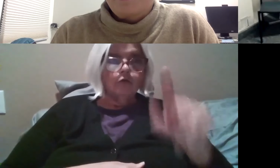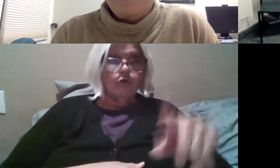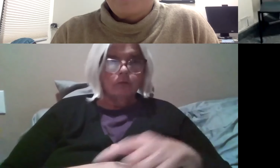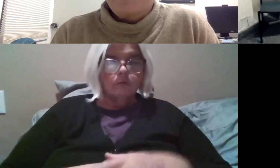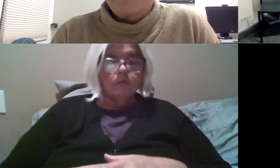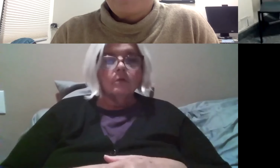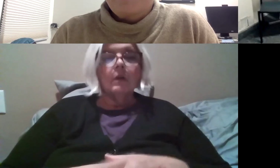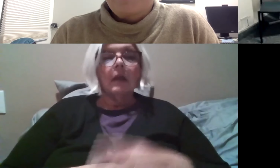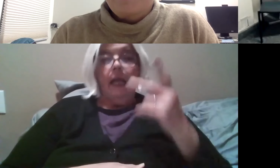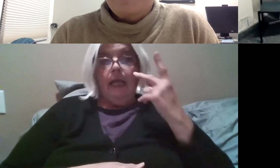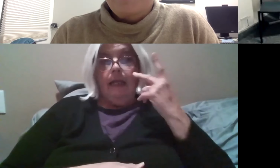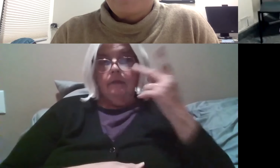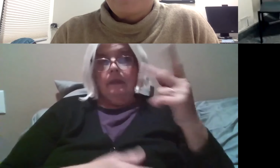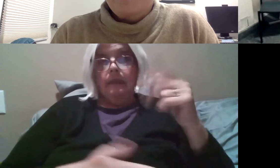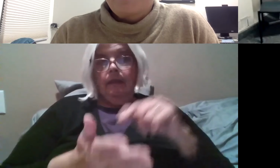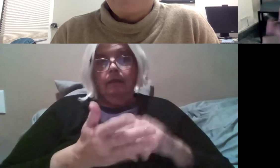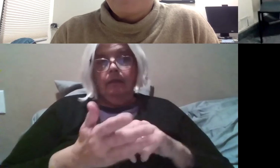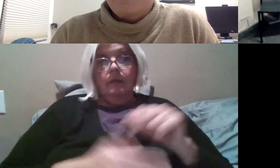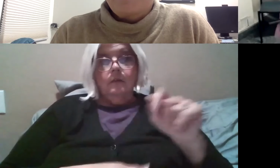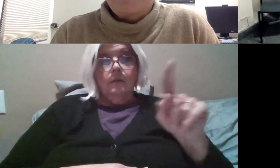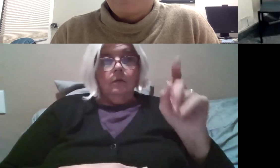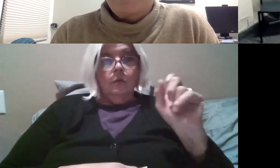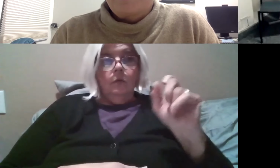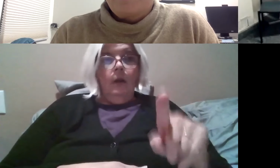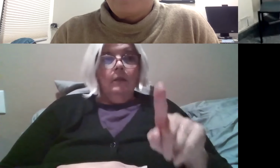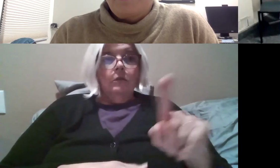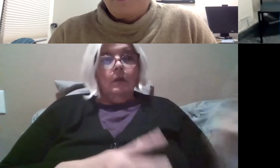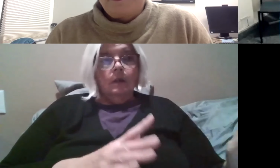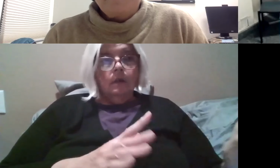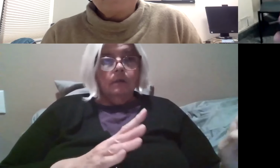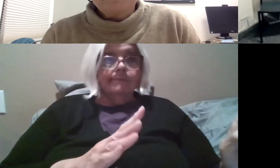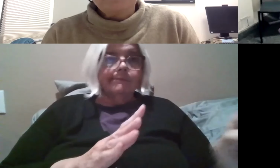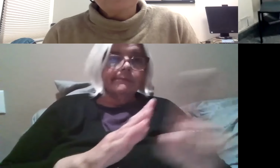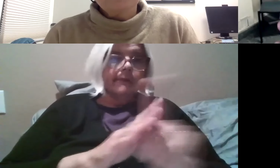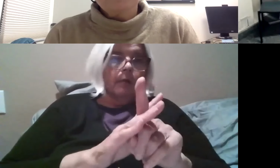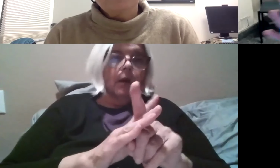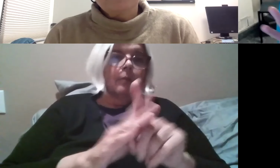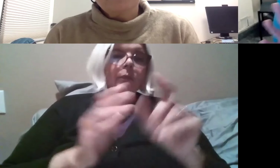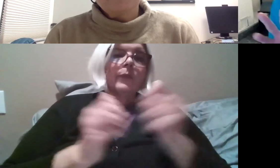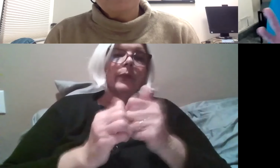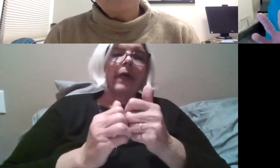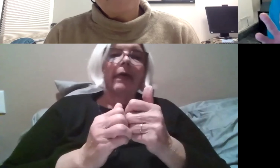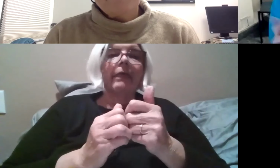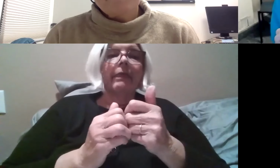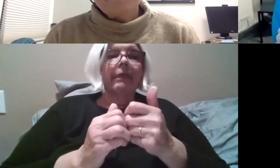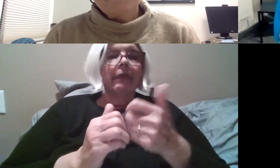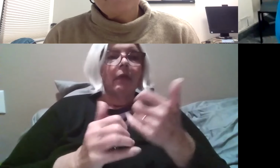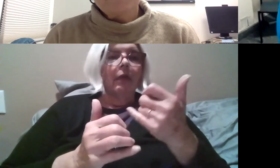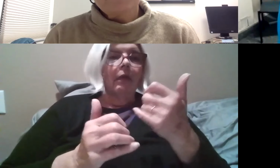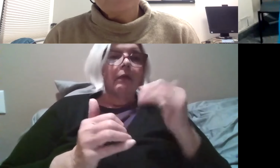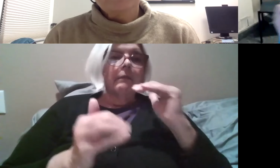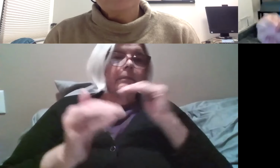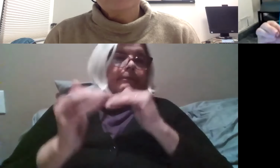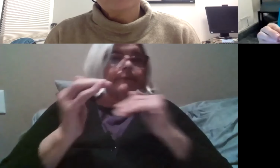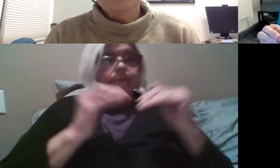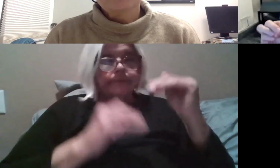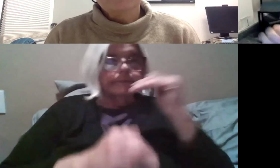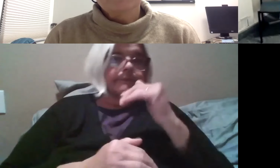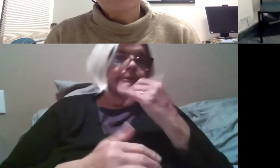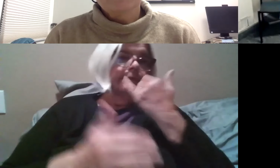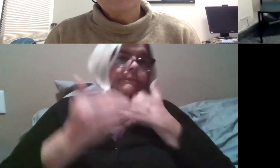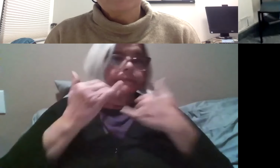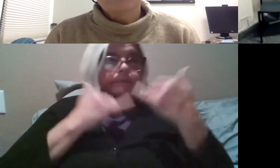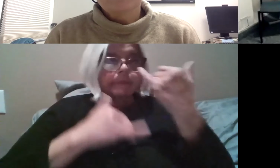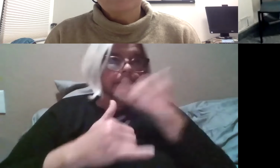of sort of misinformation on social media, is a quote by one of